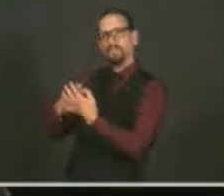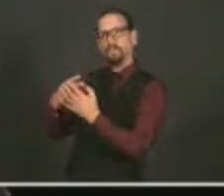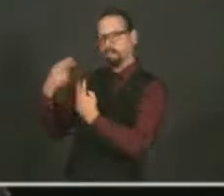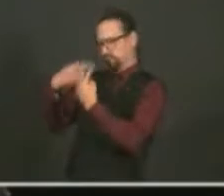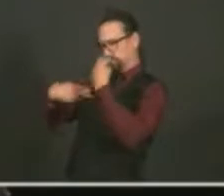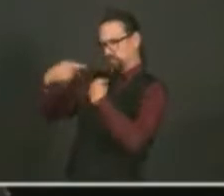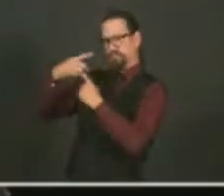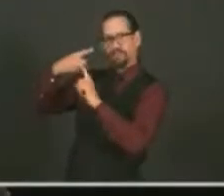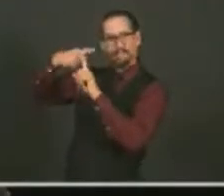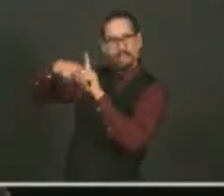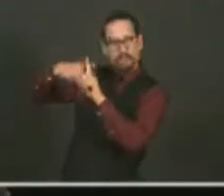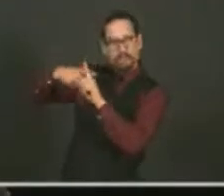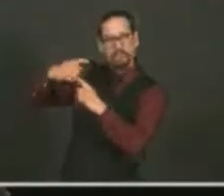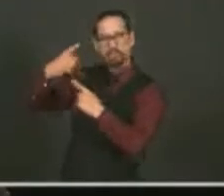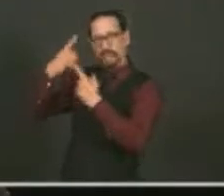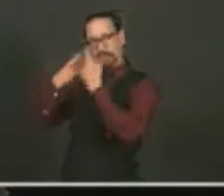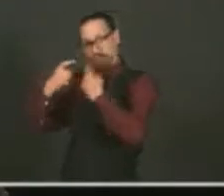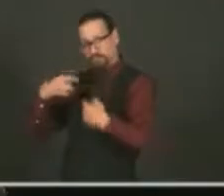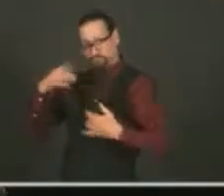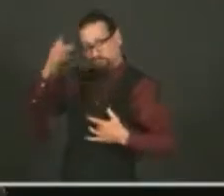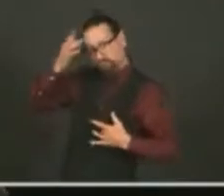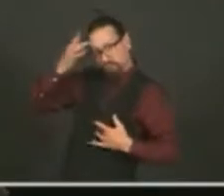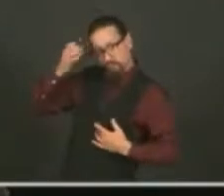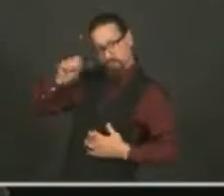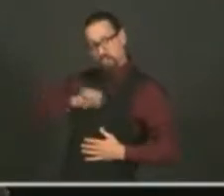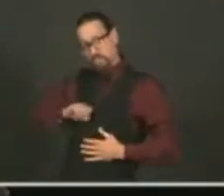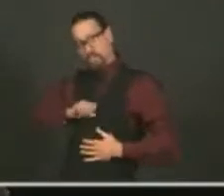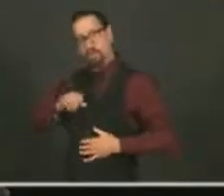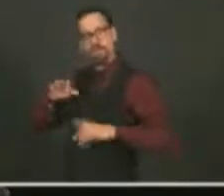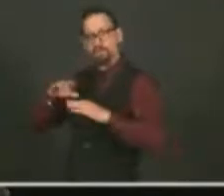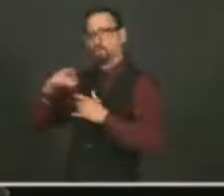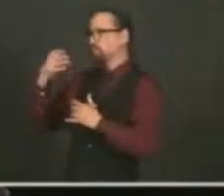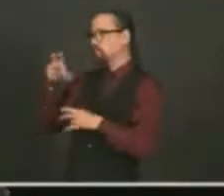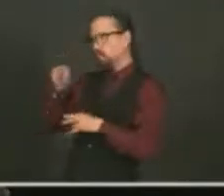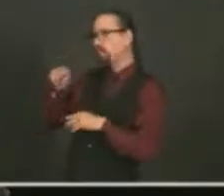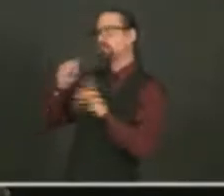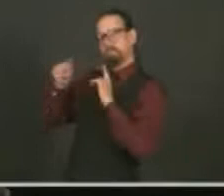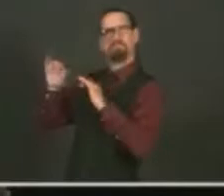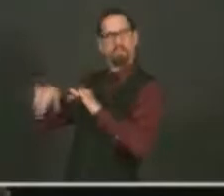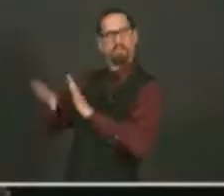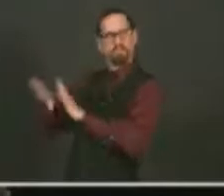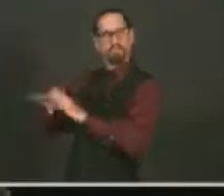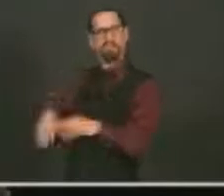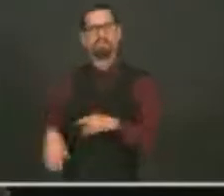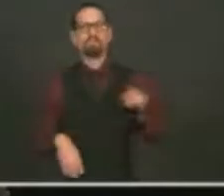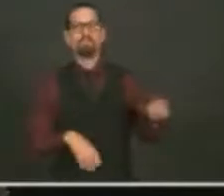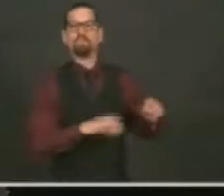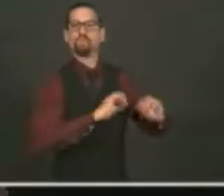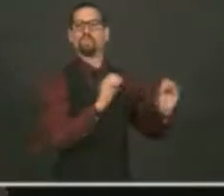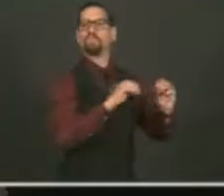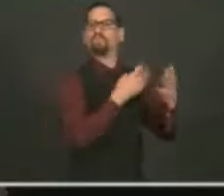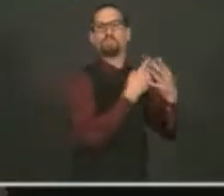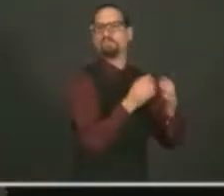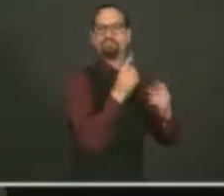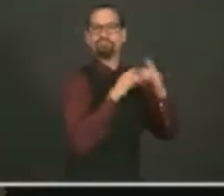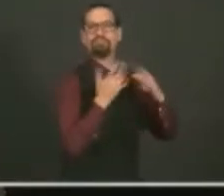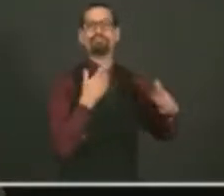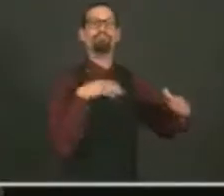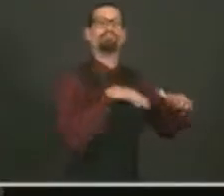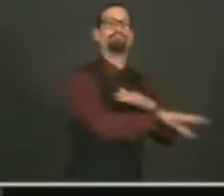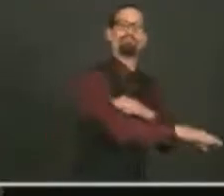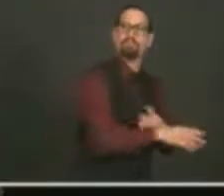the percentage of infected people much lower in the controlled environment than in the uncontrolled environment. But that leads to the